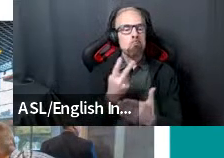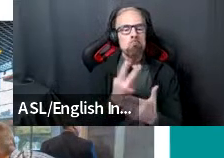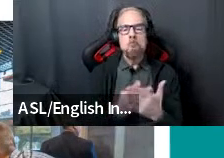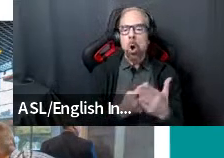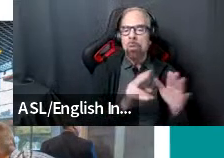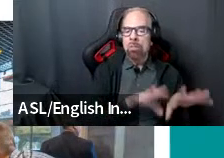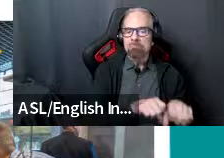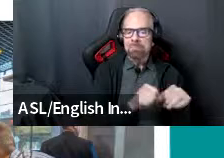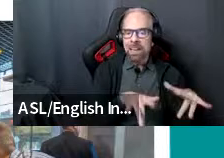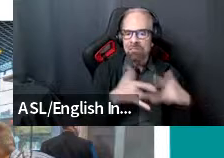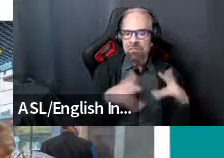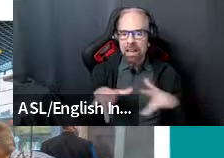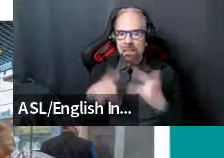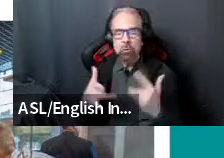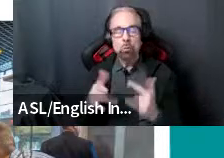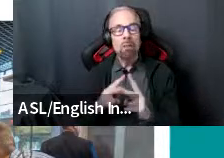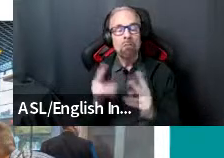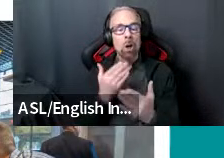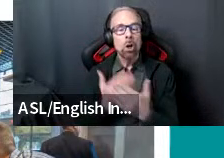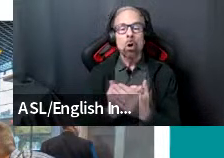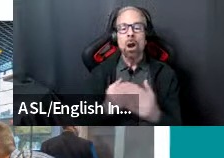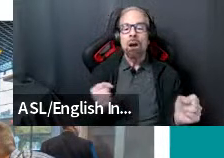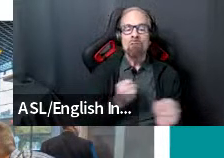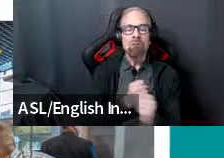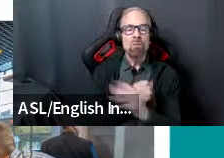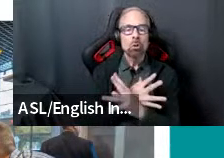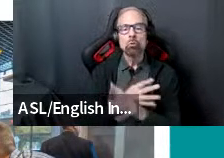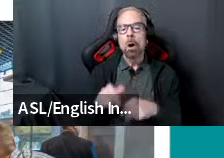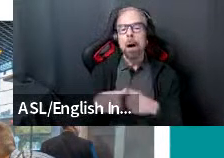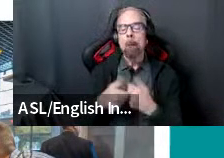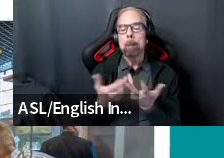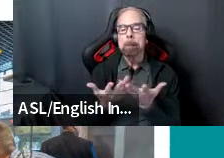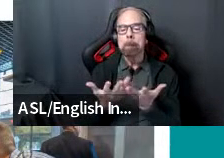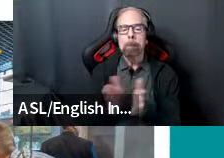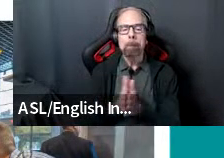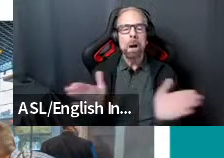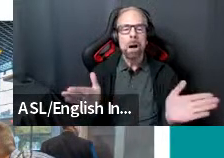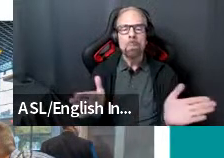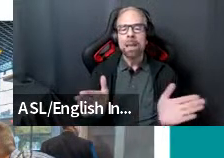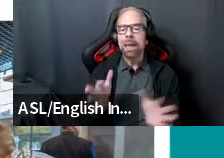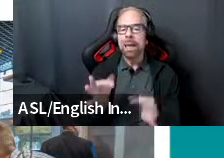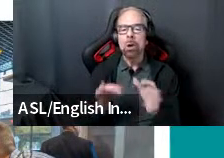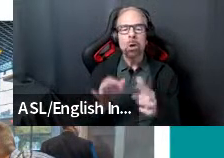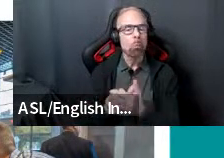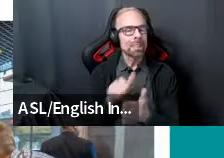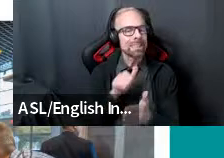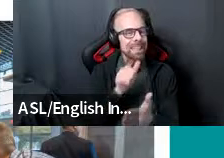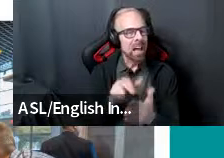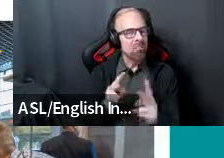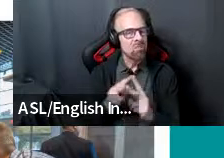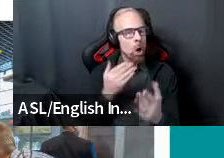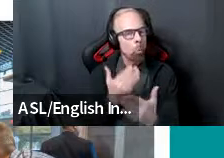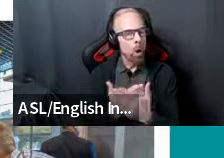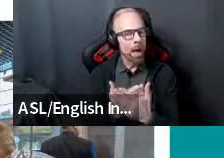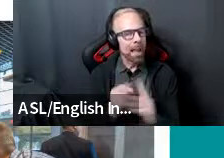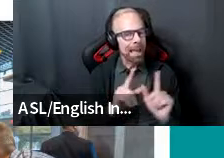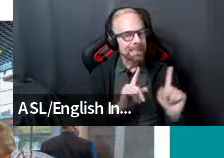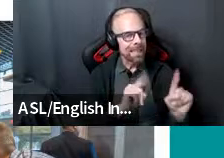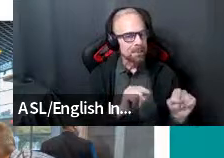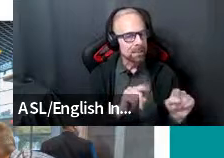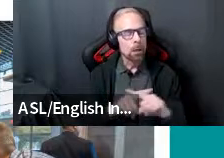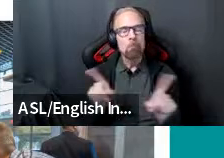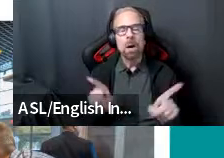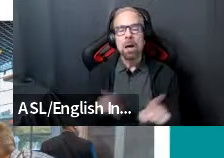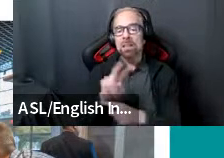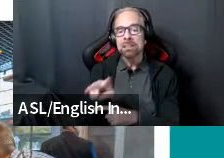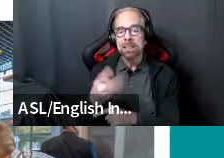good. The virtual public hearings, the first one was not well attended, but the second one, we